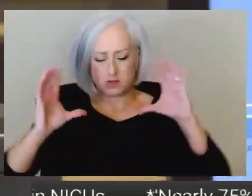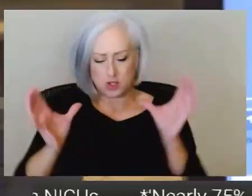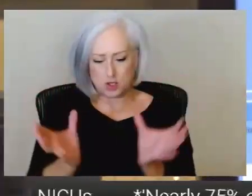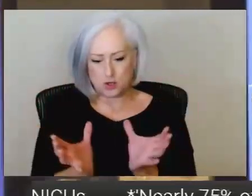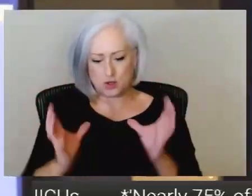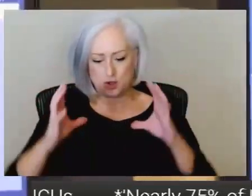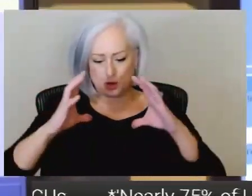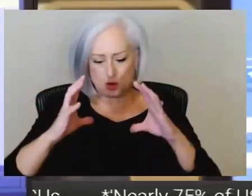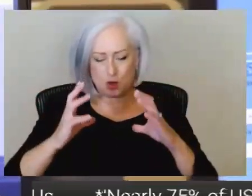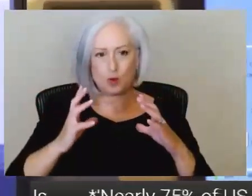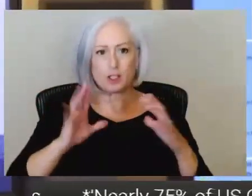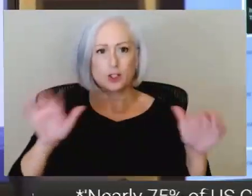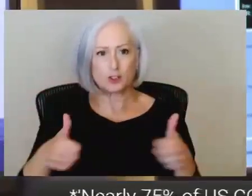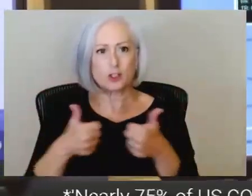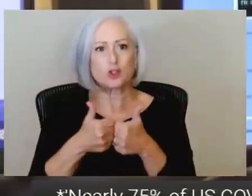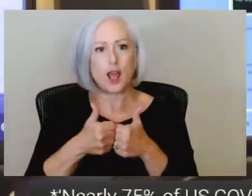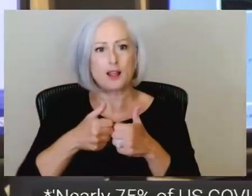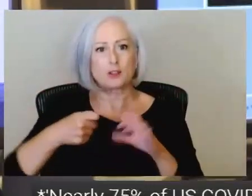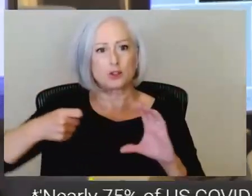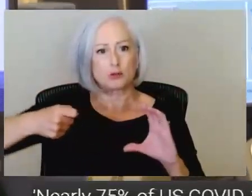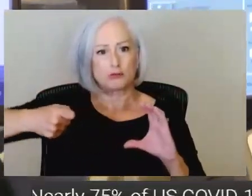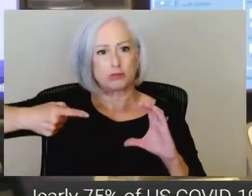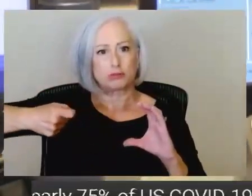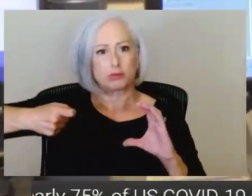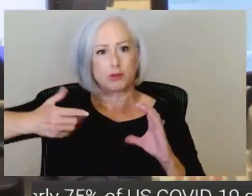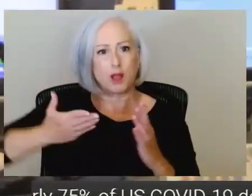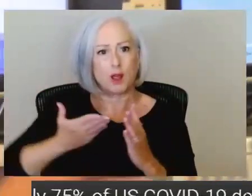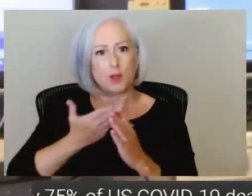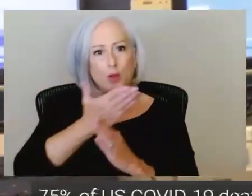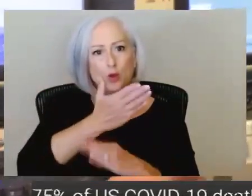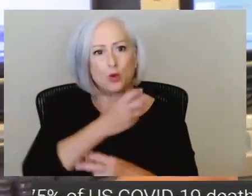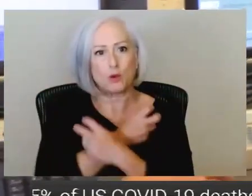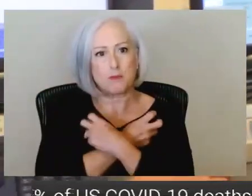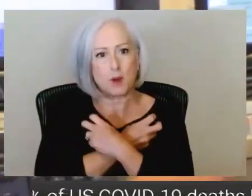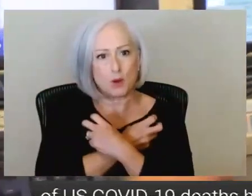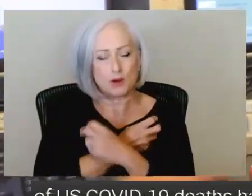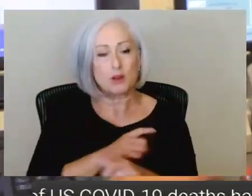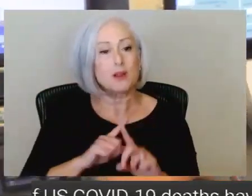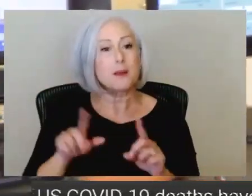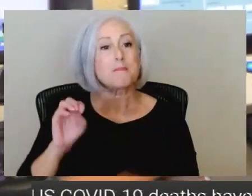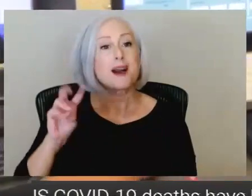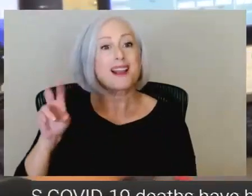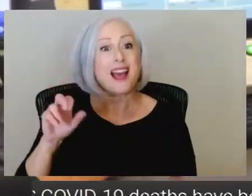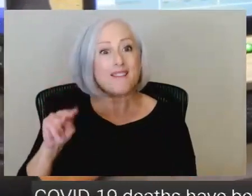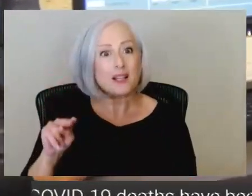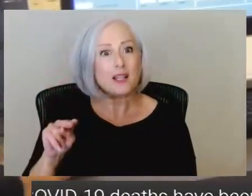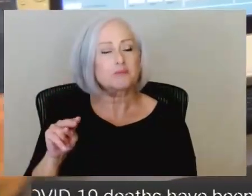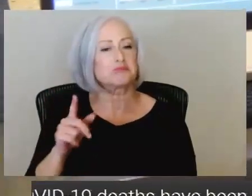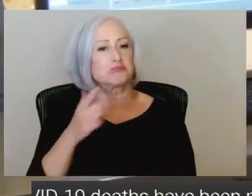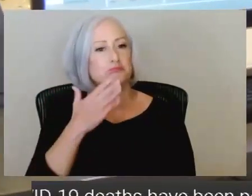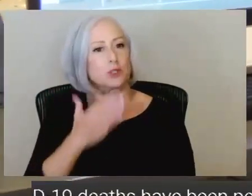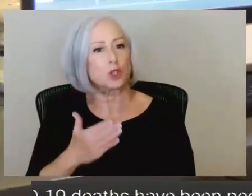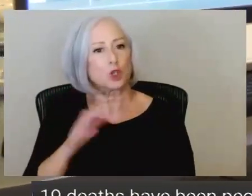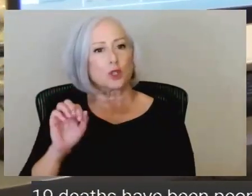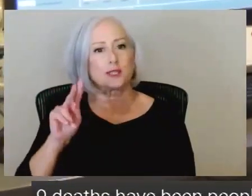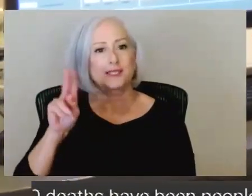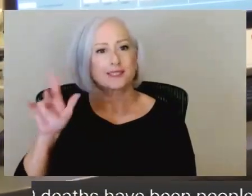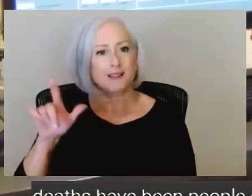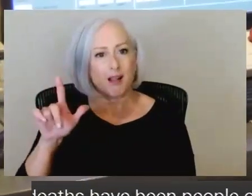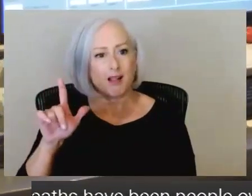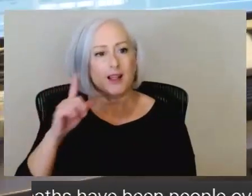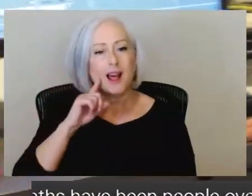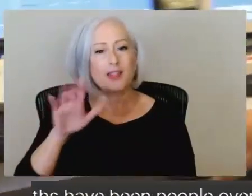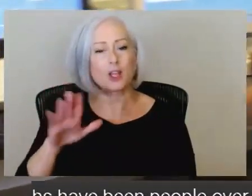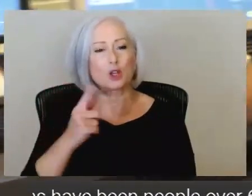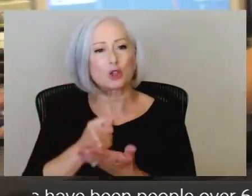in Evelyn's case, she's actually got a really great efficient skull, so I think her treatment should go pretty nicely.